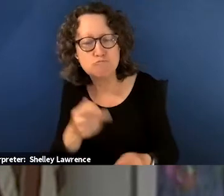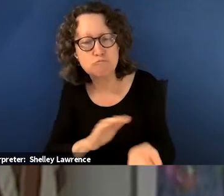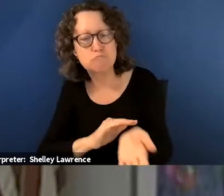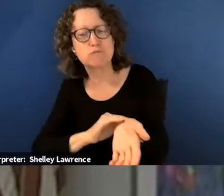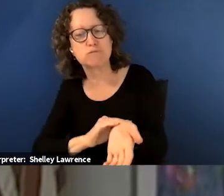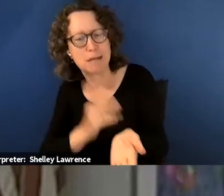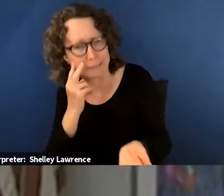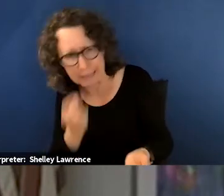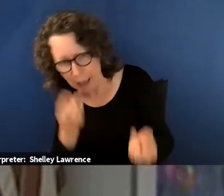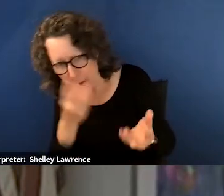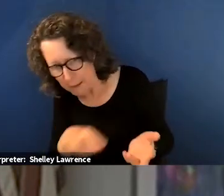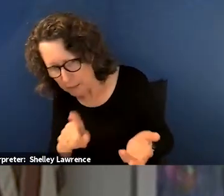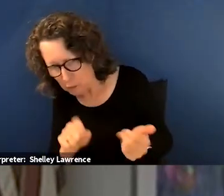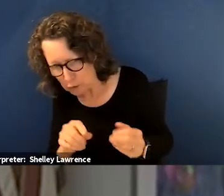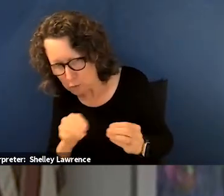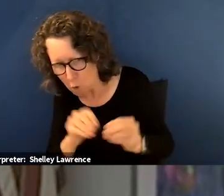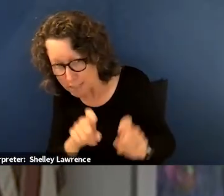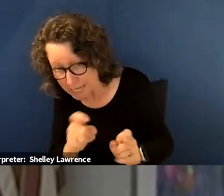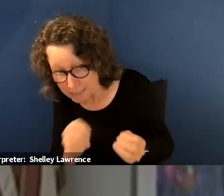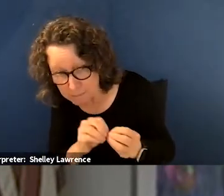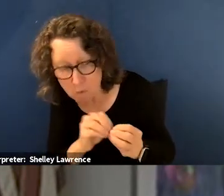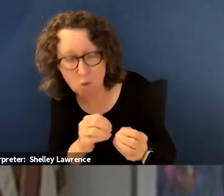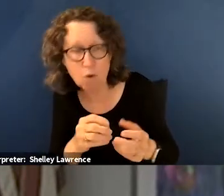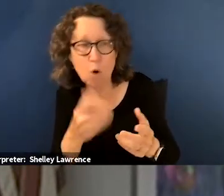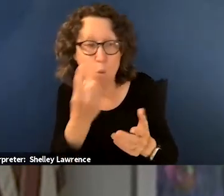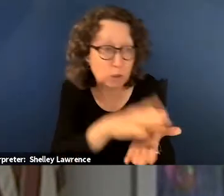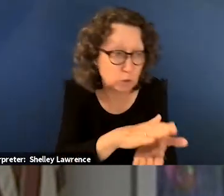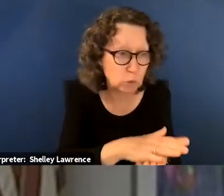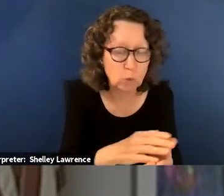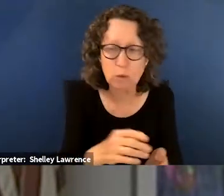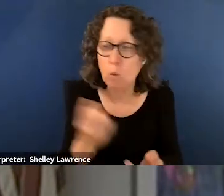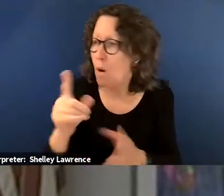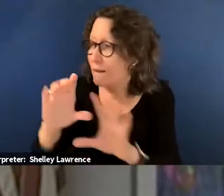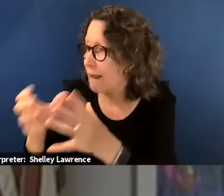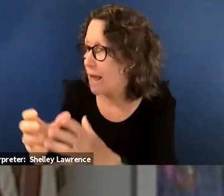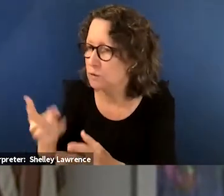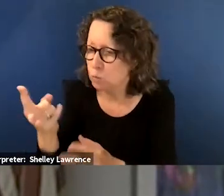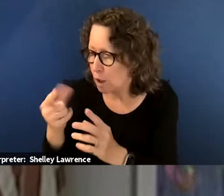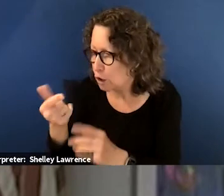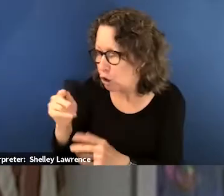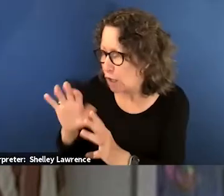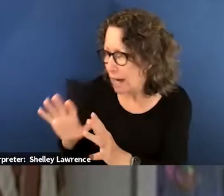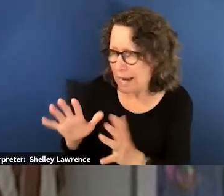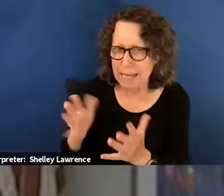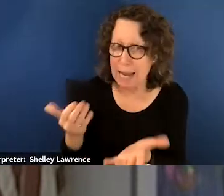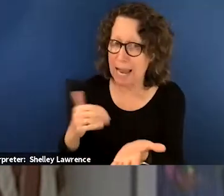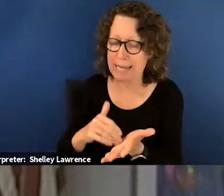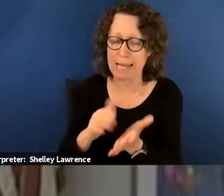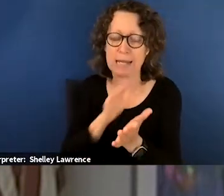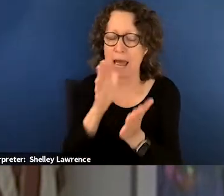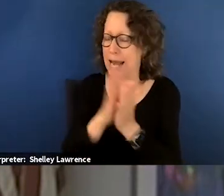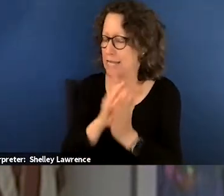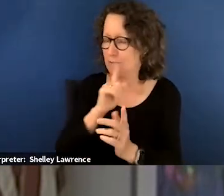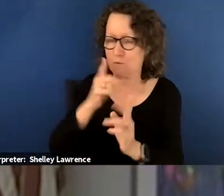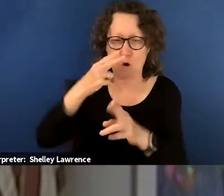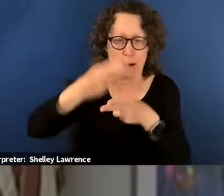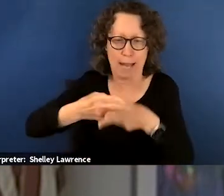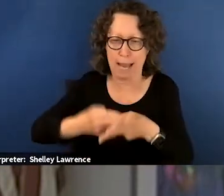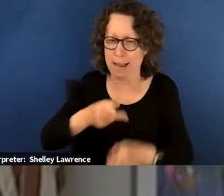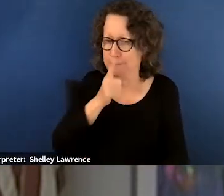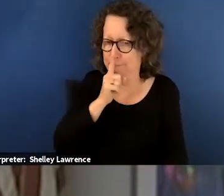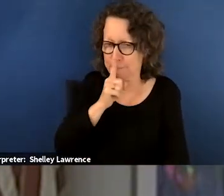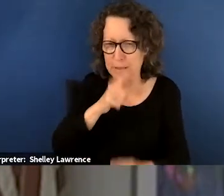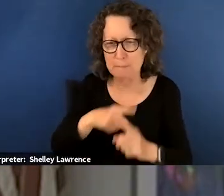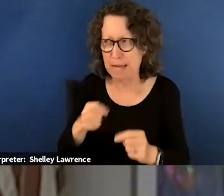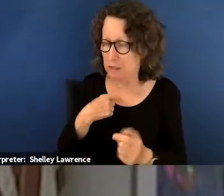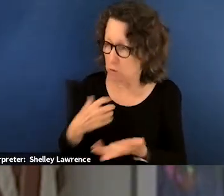see, do we need to do testing more at one school, one class, one grade, Again, not asking for specifics, but just wondering if you No.